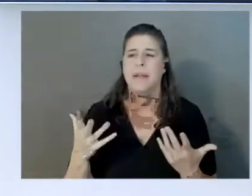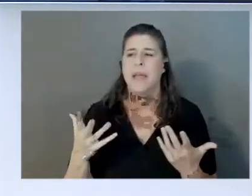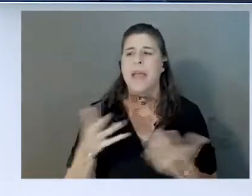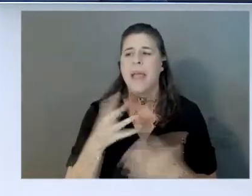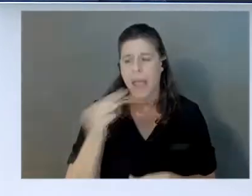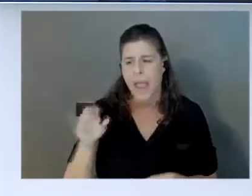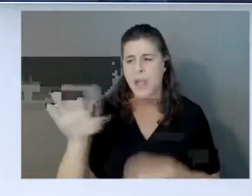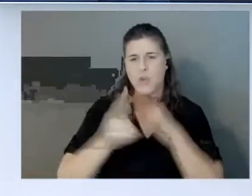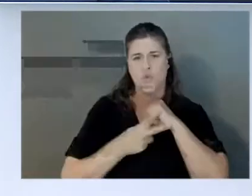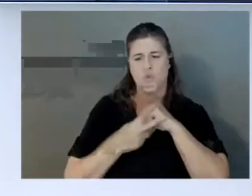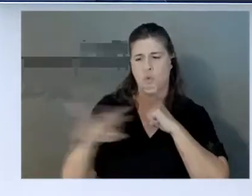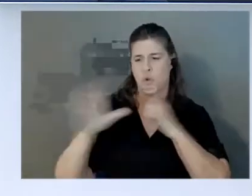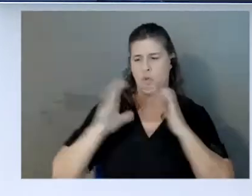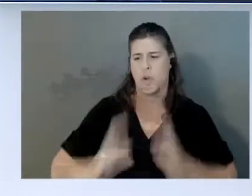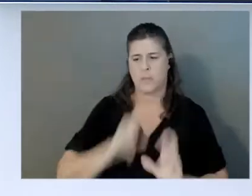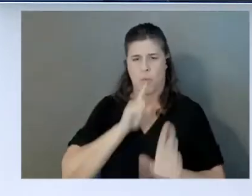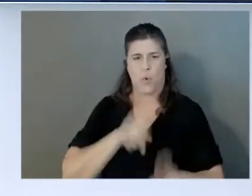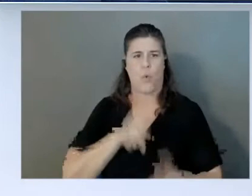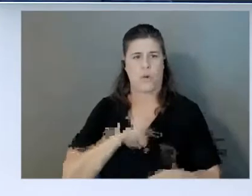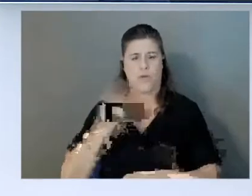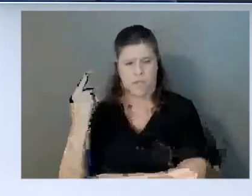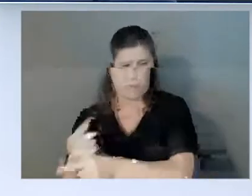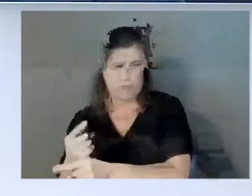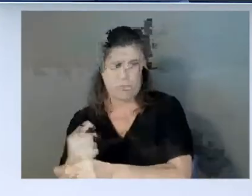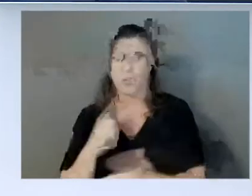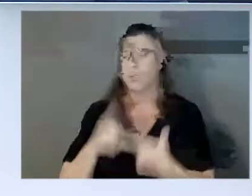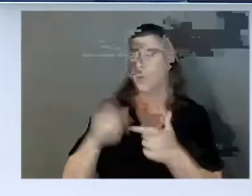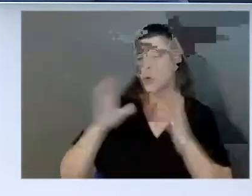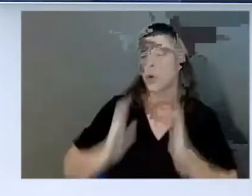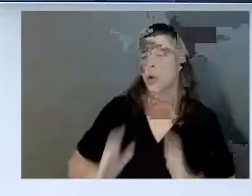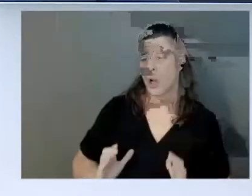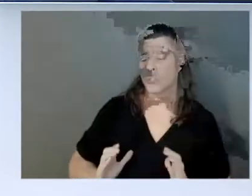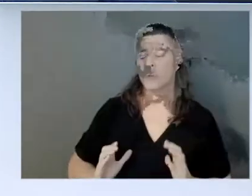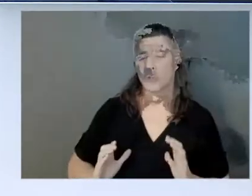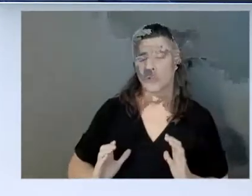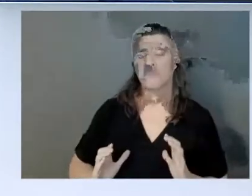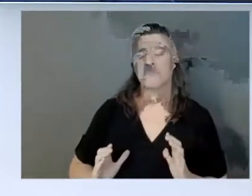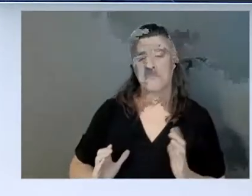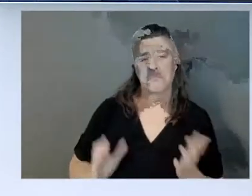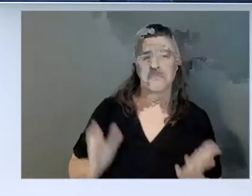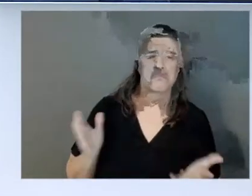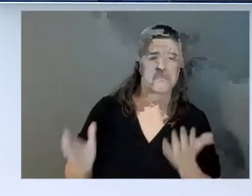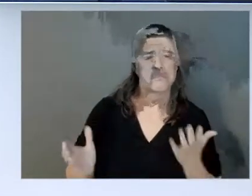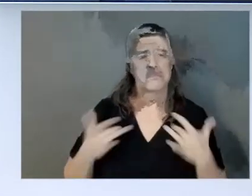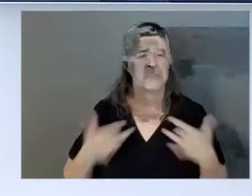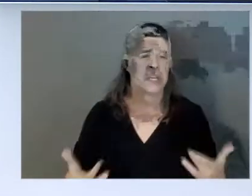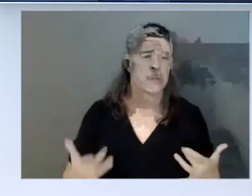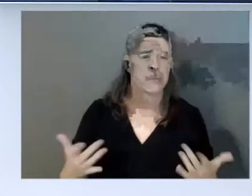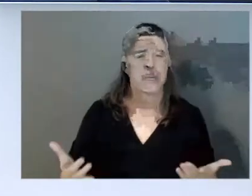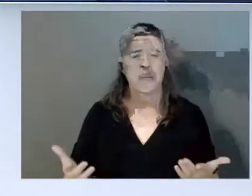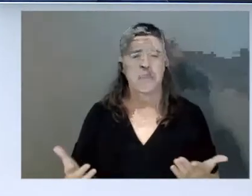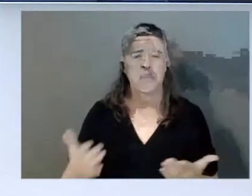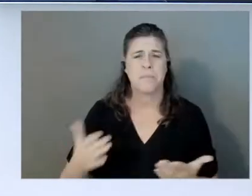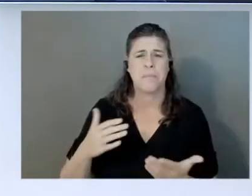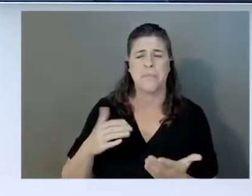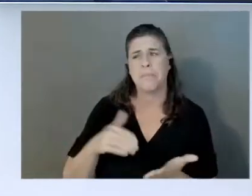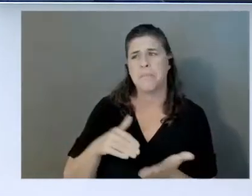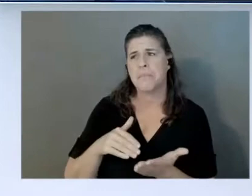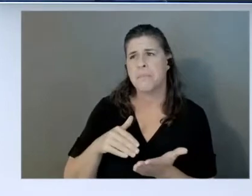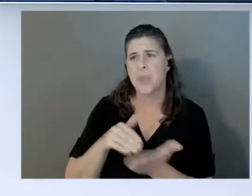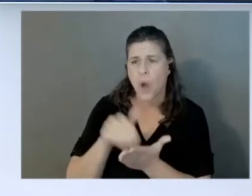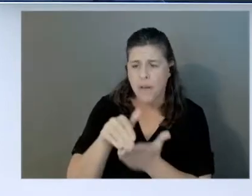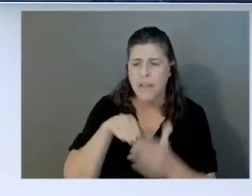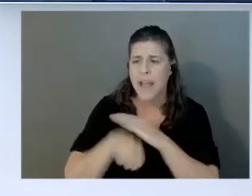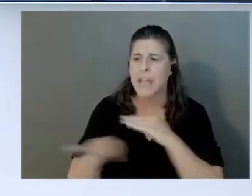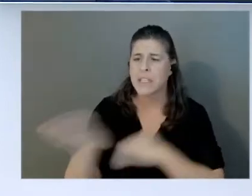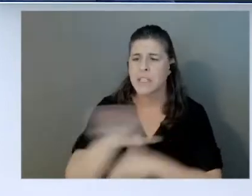your customer orders. Right. So your customers are most probably very frequently accessing their recent